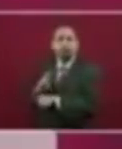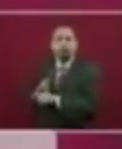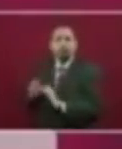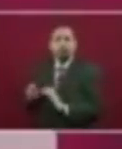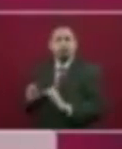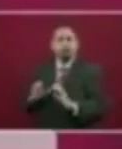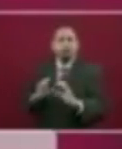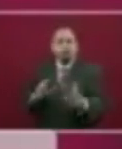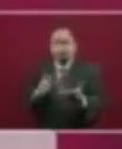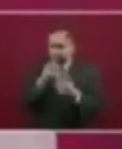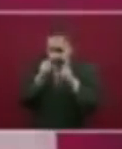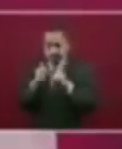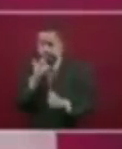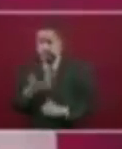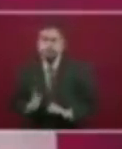atender